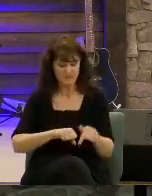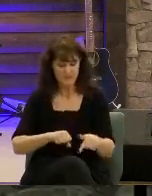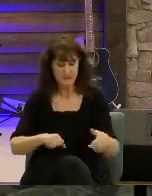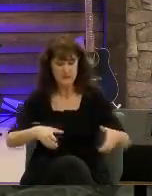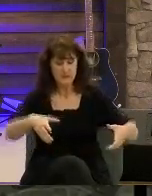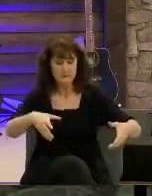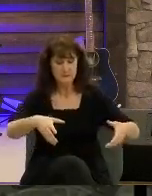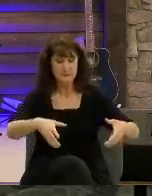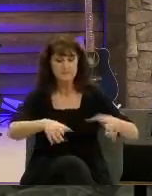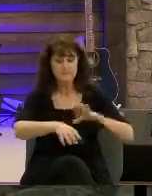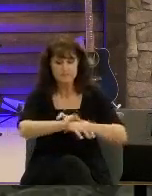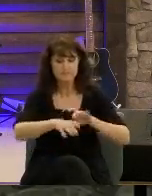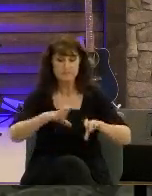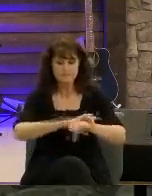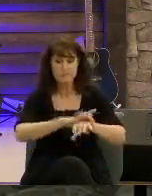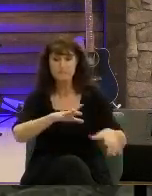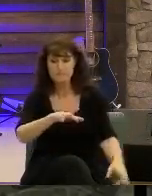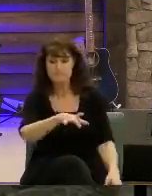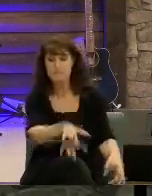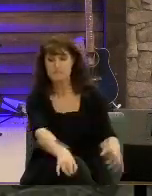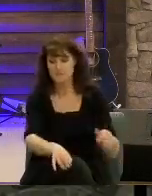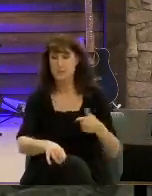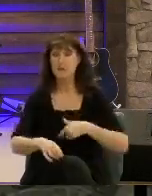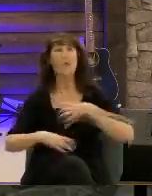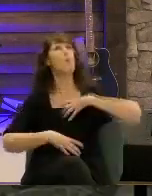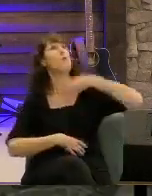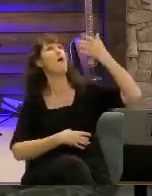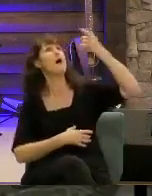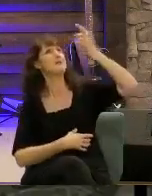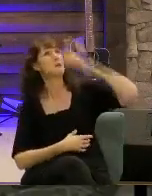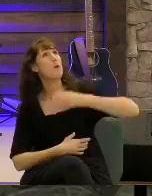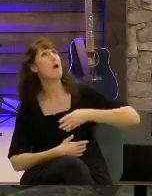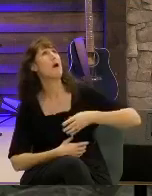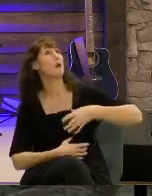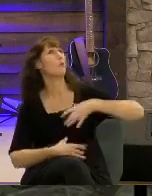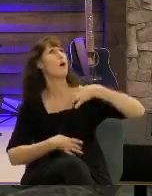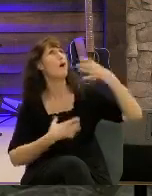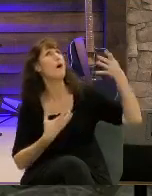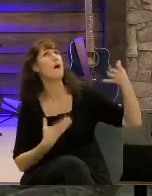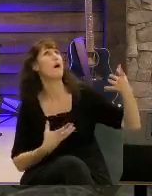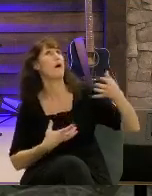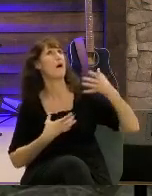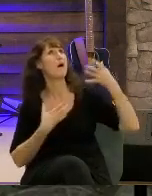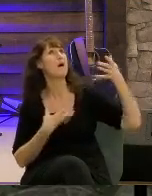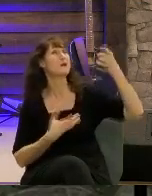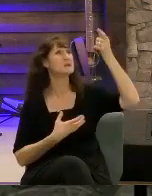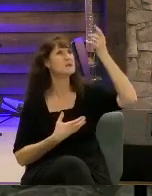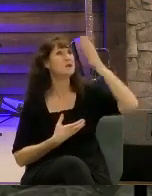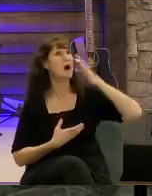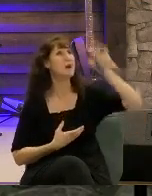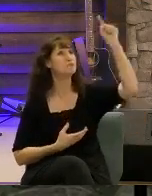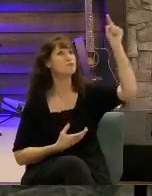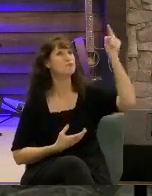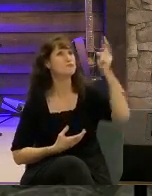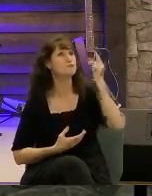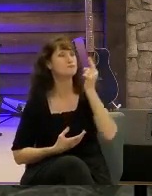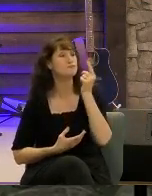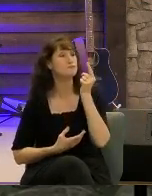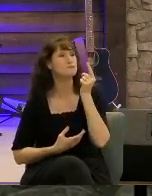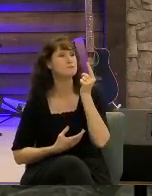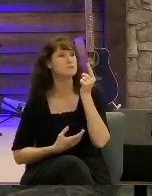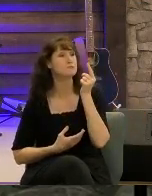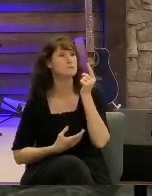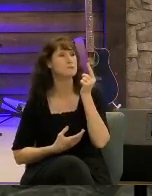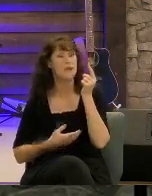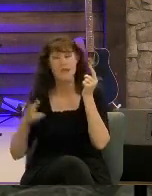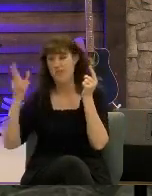jail cell and all that. And he cries out to God. And God comes, and the devil's